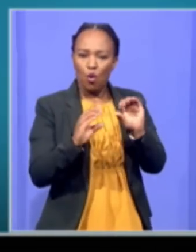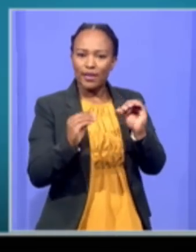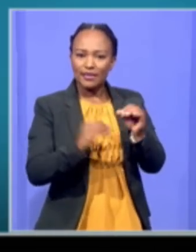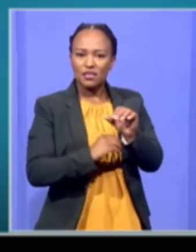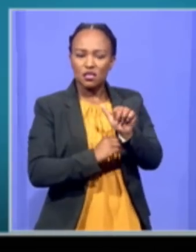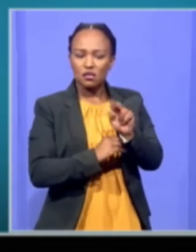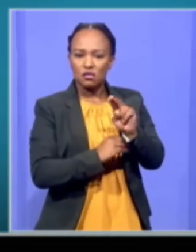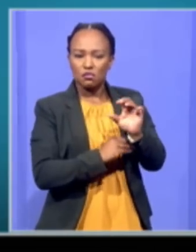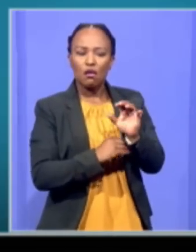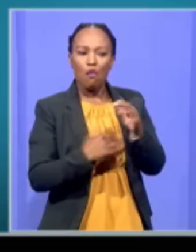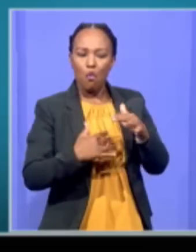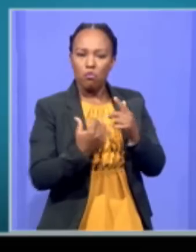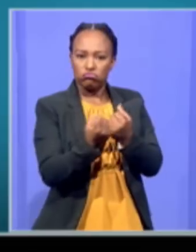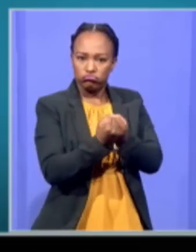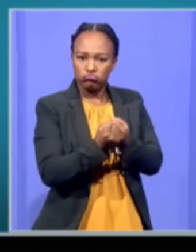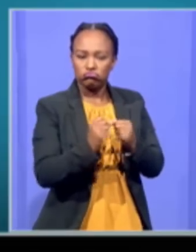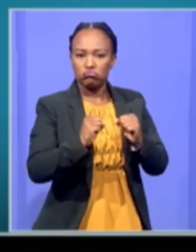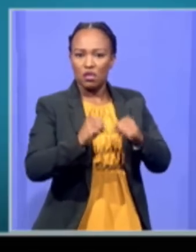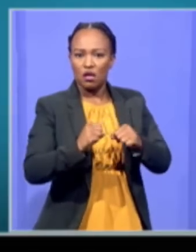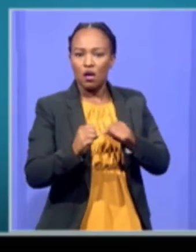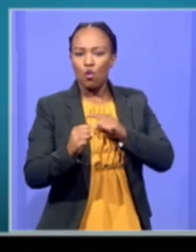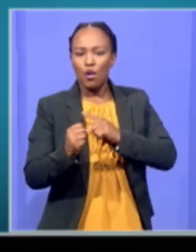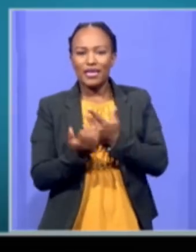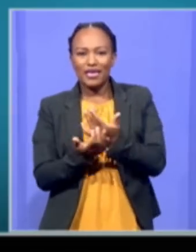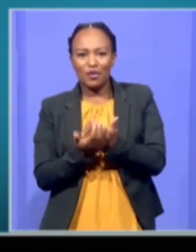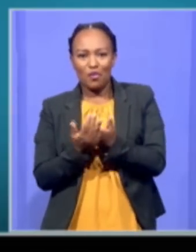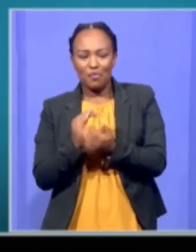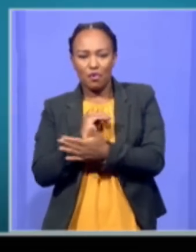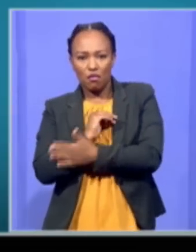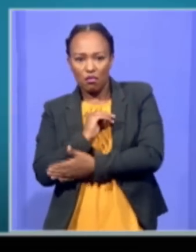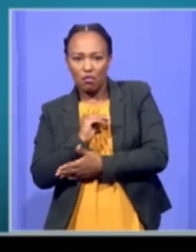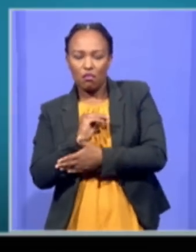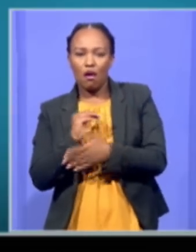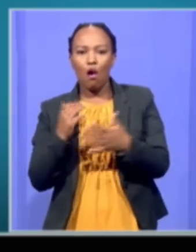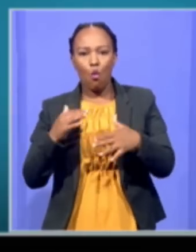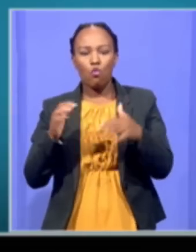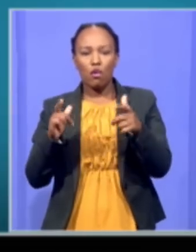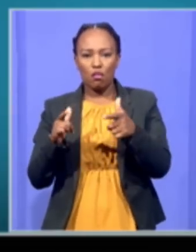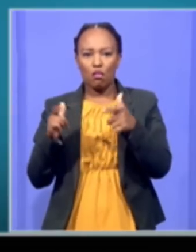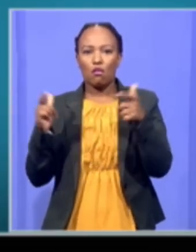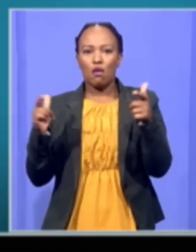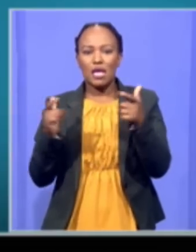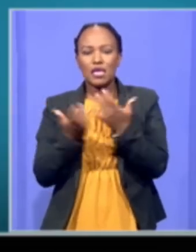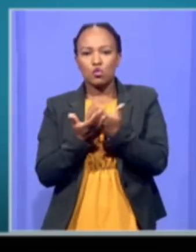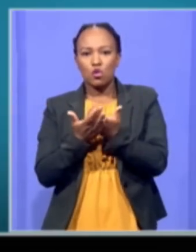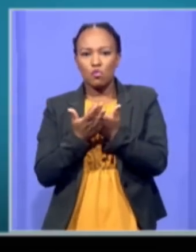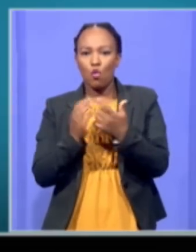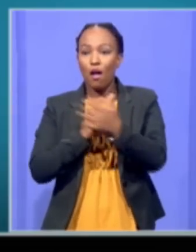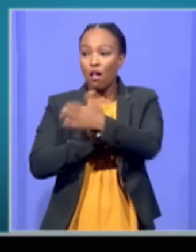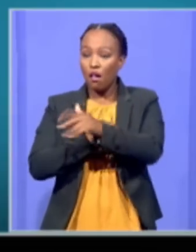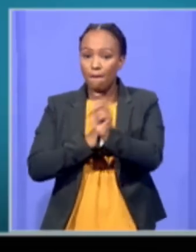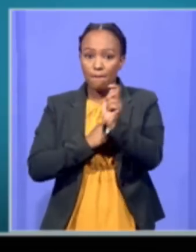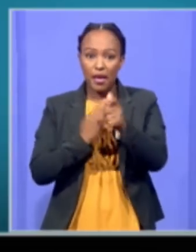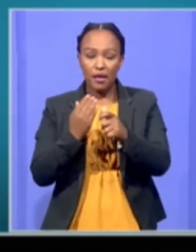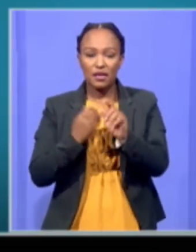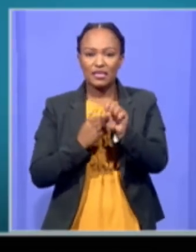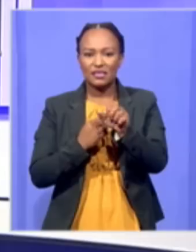ke taba e botse ka gore ekonomi ya naga e tla gola ka gore batšwantle ga ba lefele lekgetho.